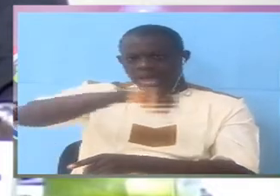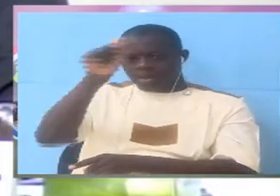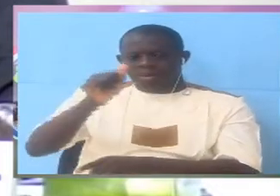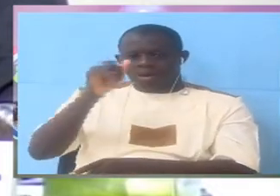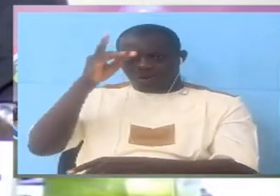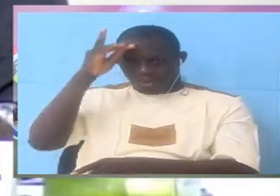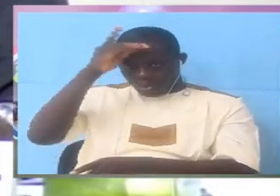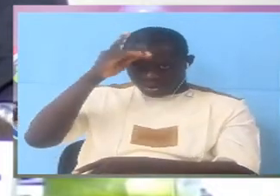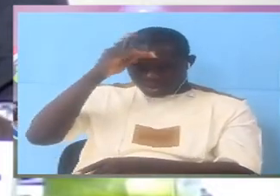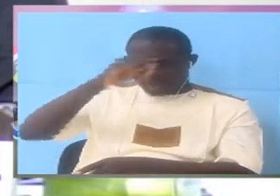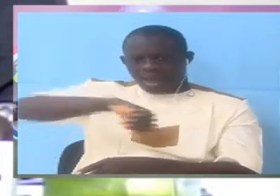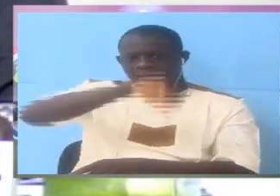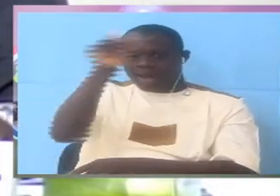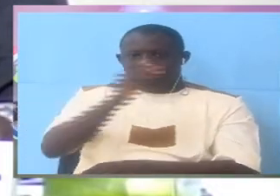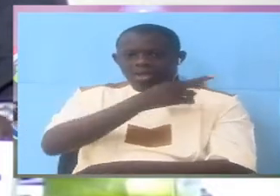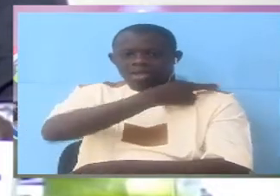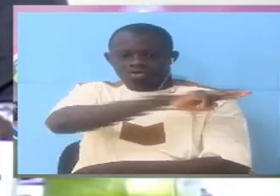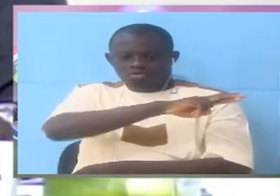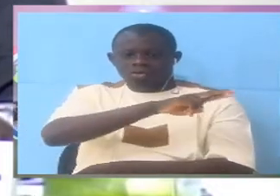Politics and religious affairs?